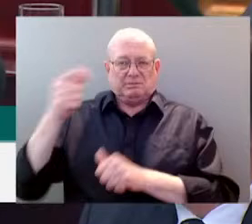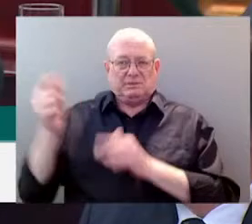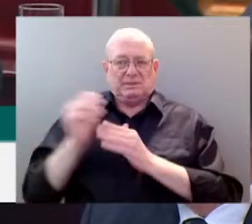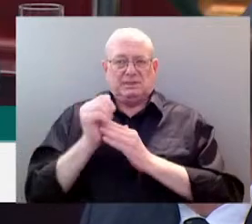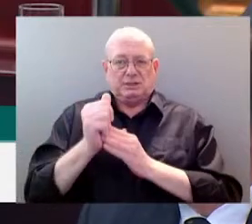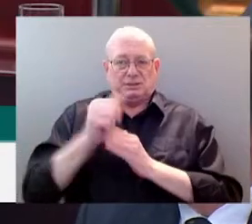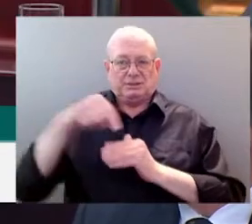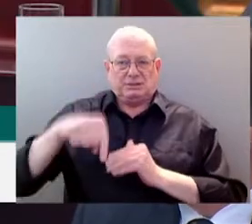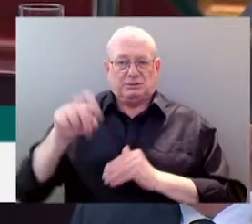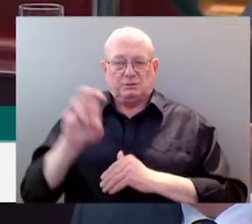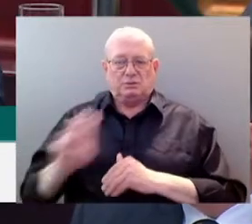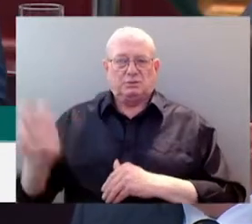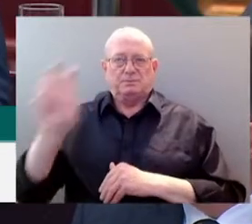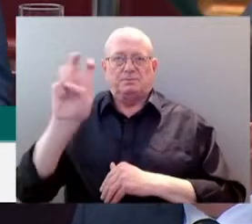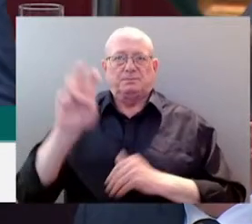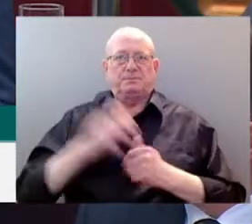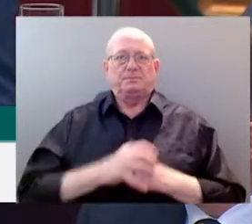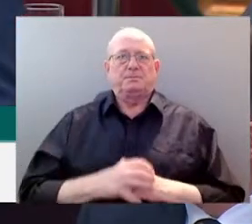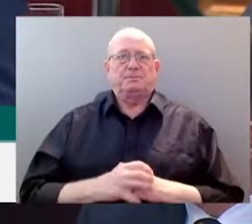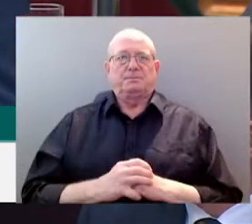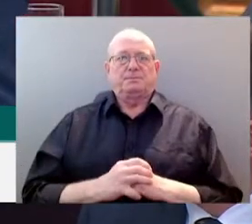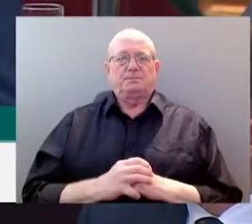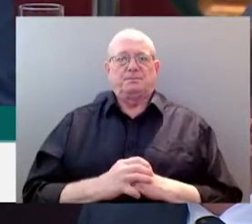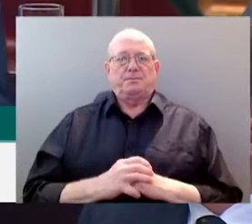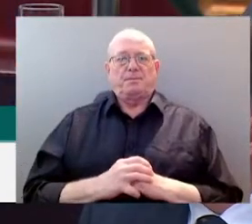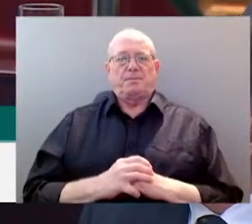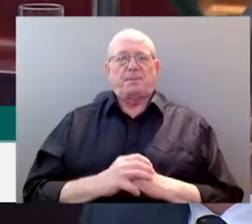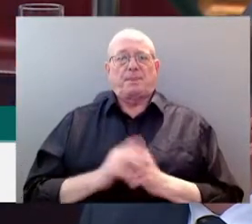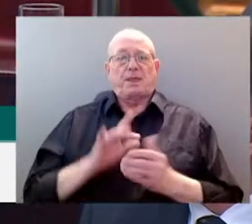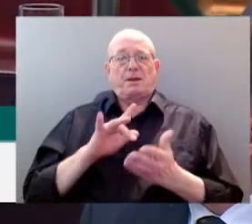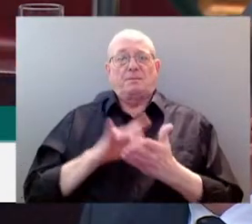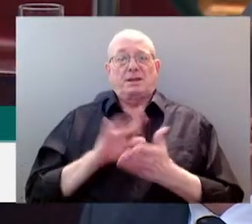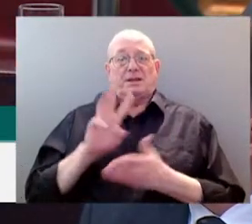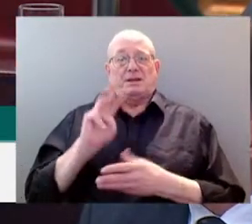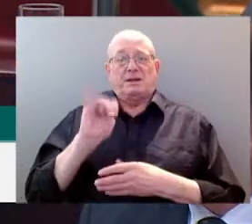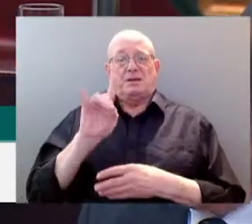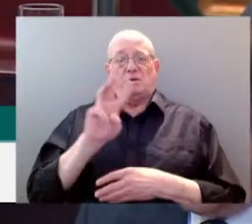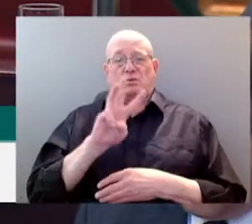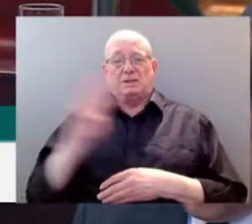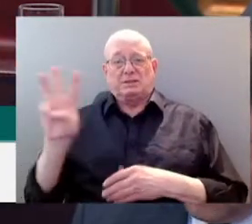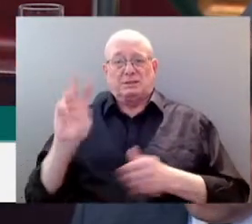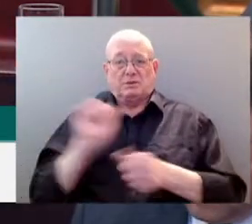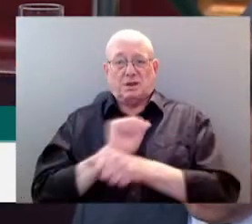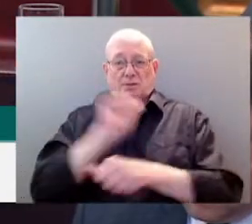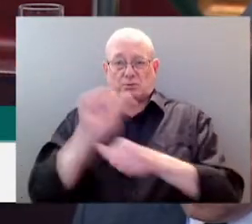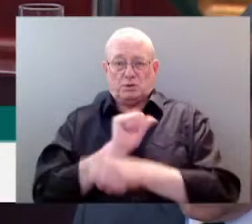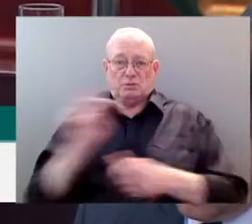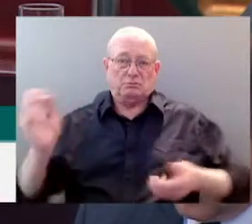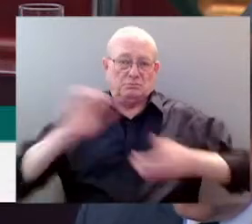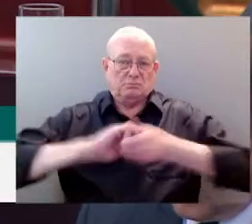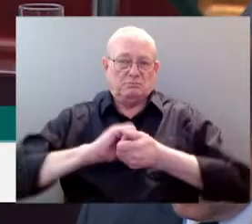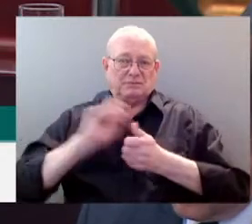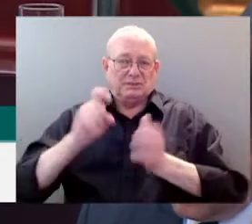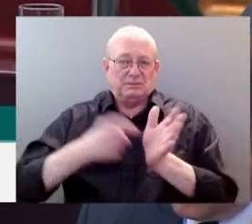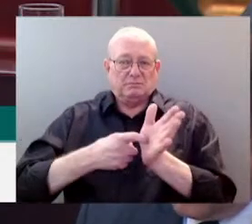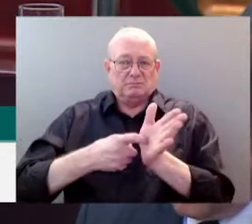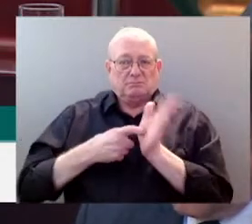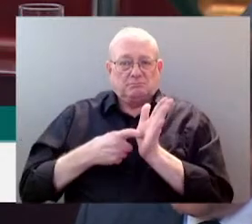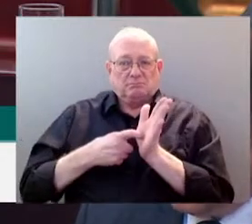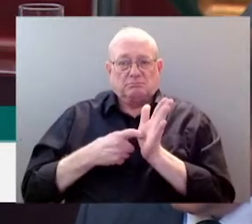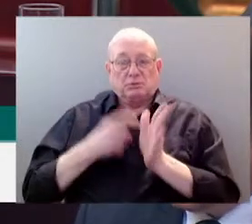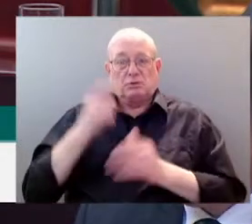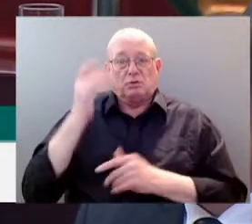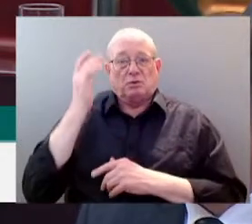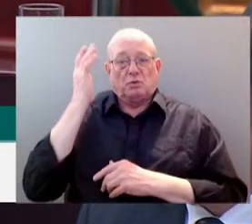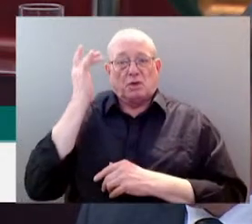Midwest in the Alberta cannot be understated and here's a few reasons why Alberta us bilateral trade is $182.3 billion Alberta's